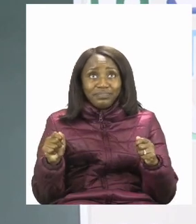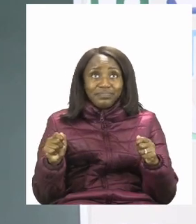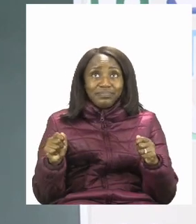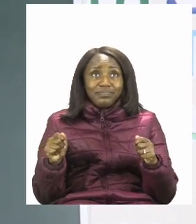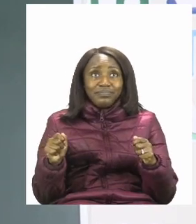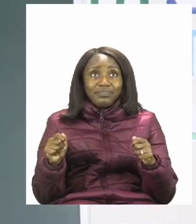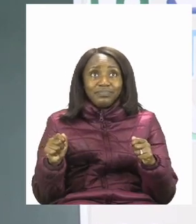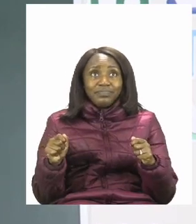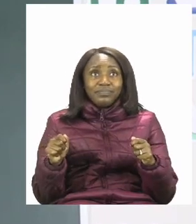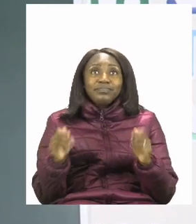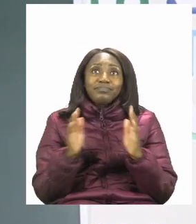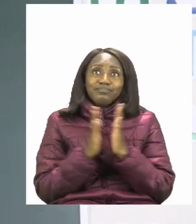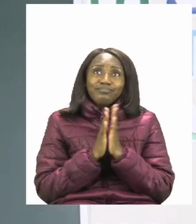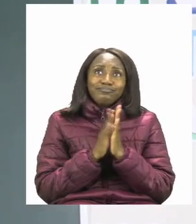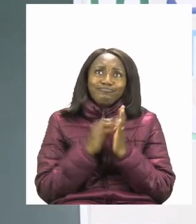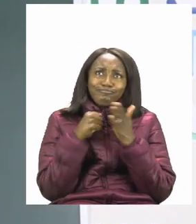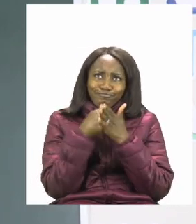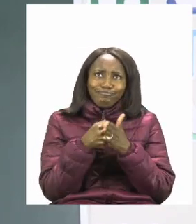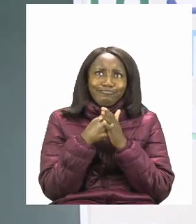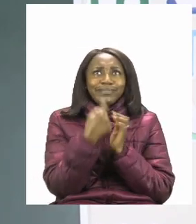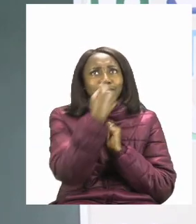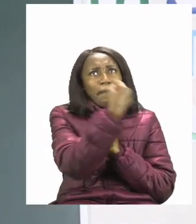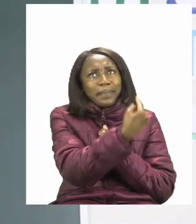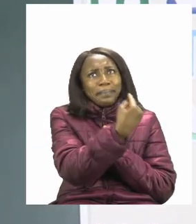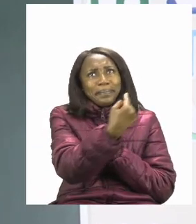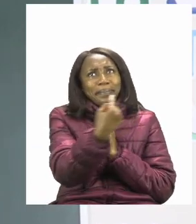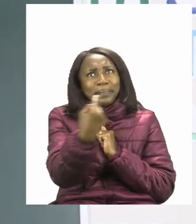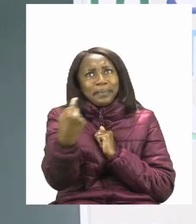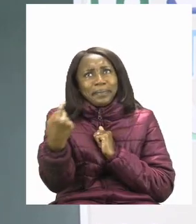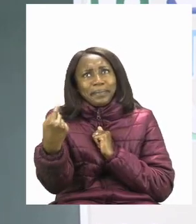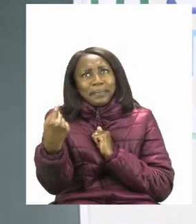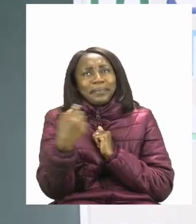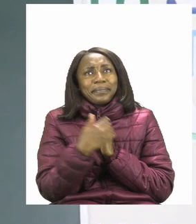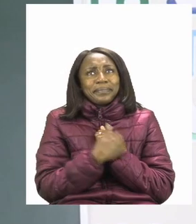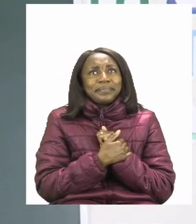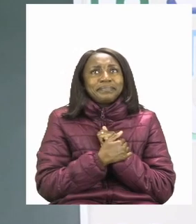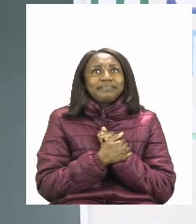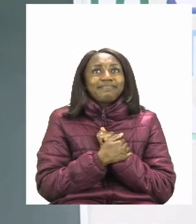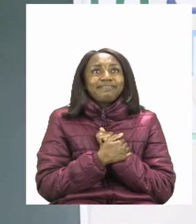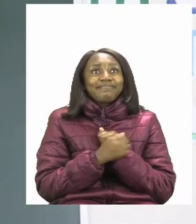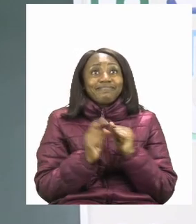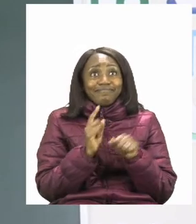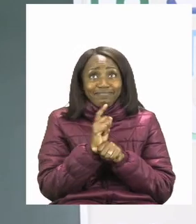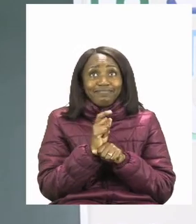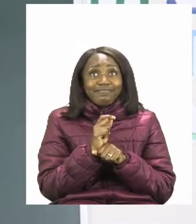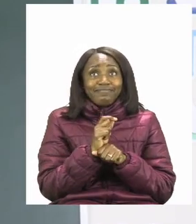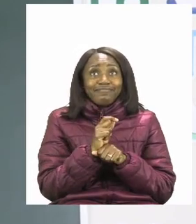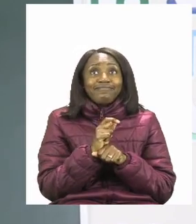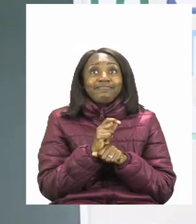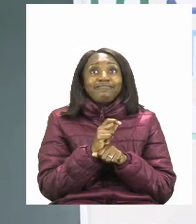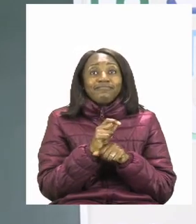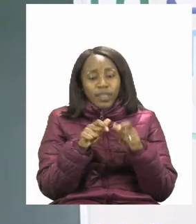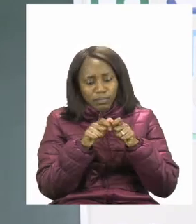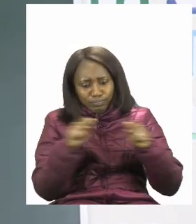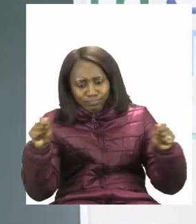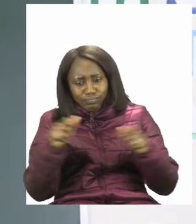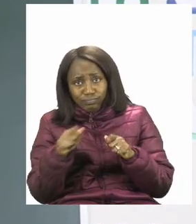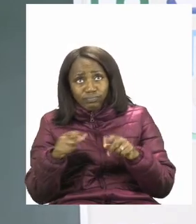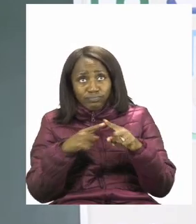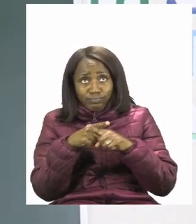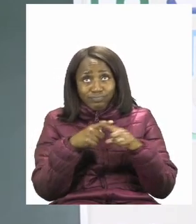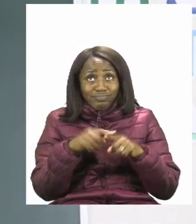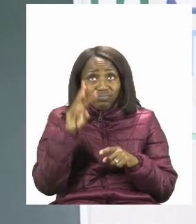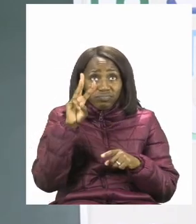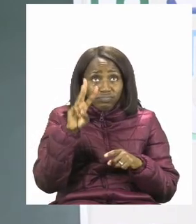ruler, I want you to try and do your exercise by yourself. First, measure all 3 knives, but don't forget